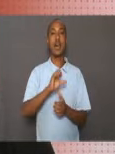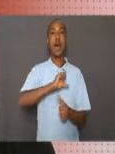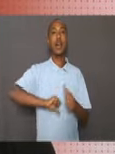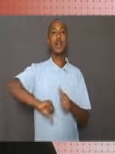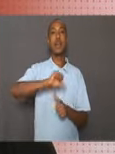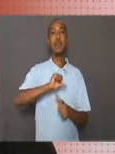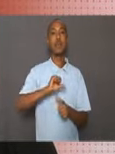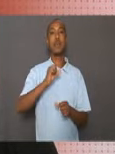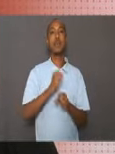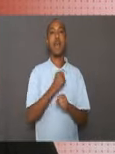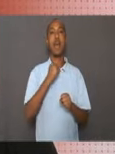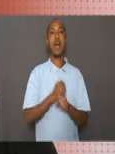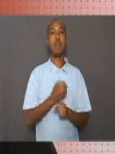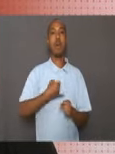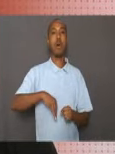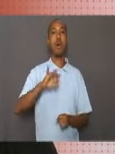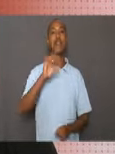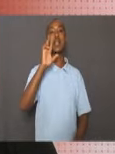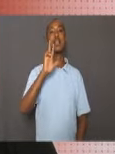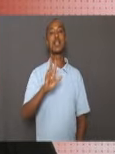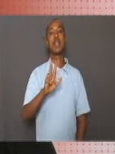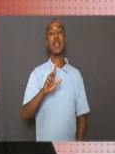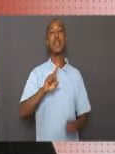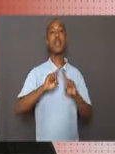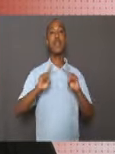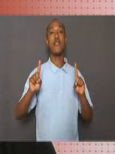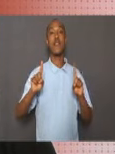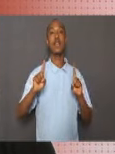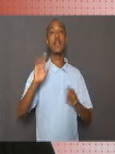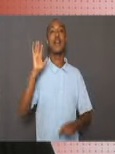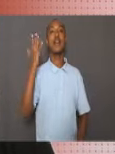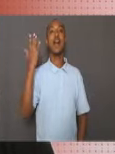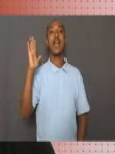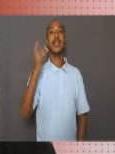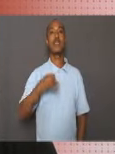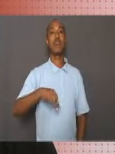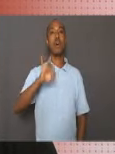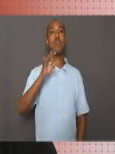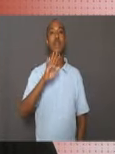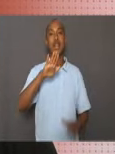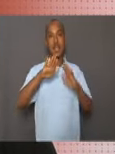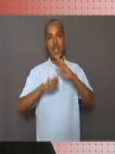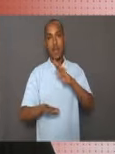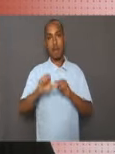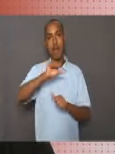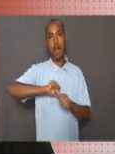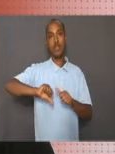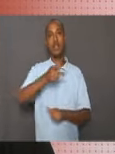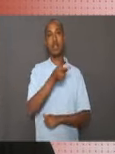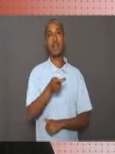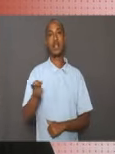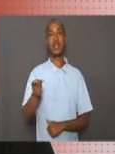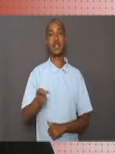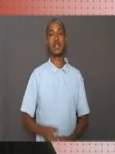are made up of three different kinds of subatomic